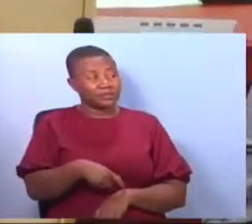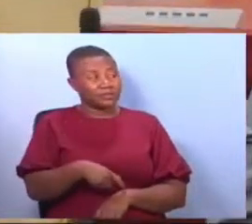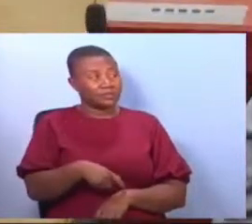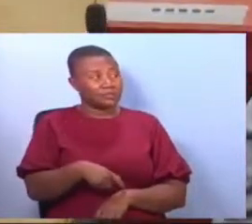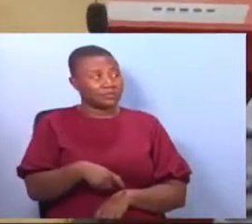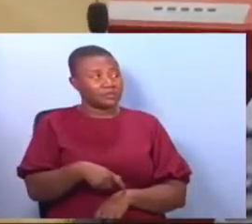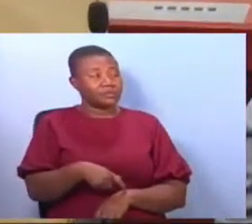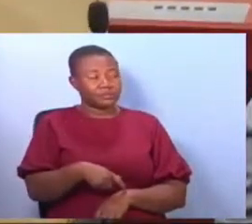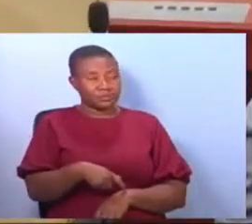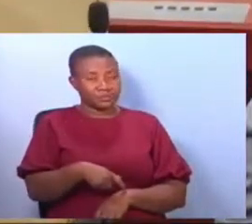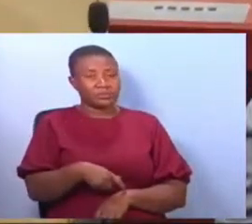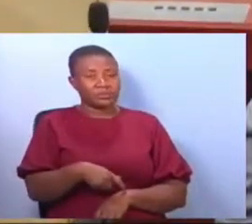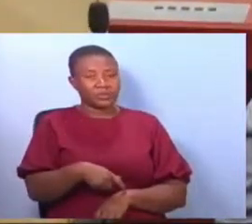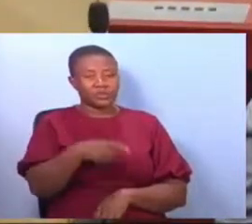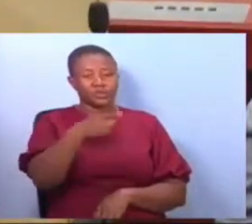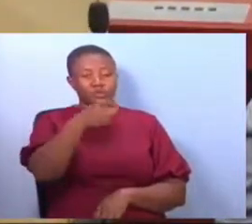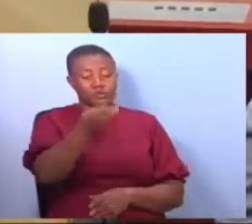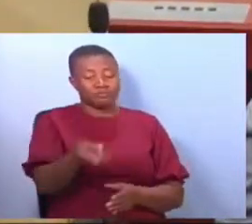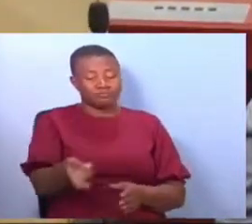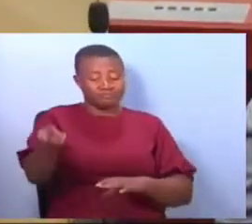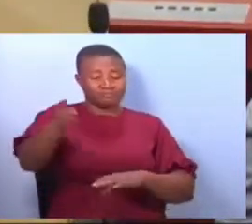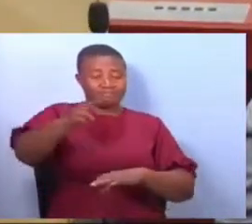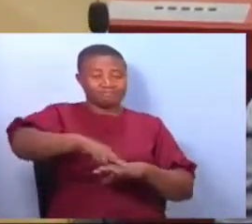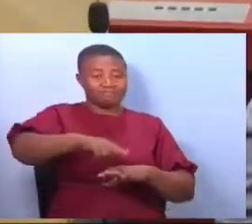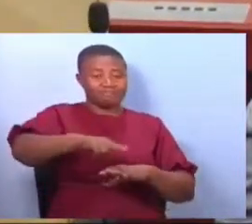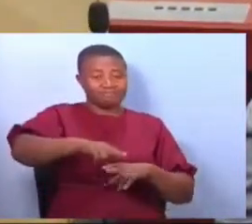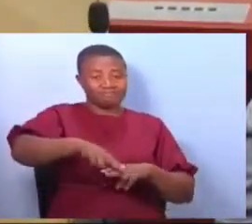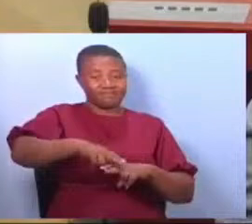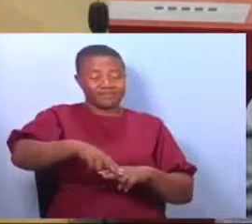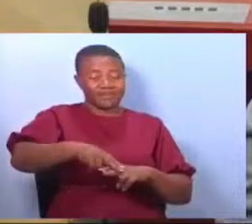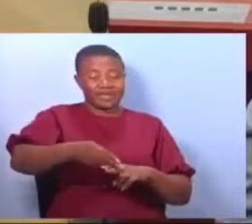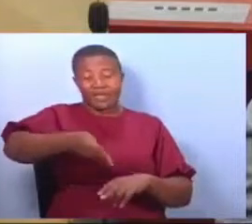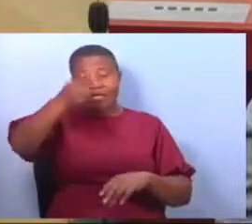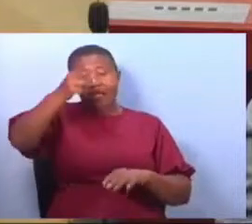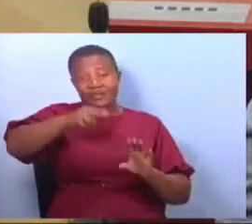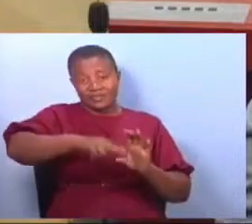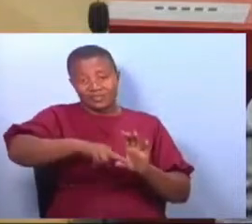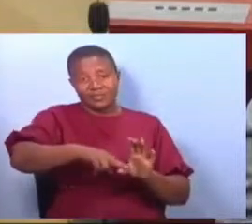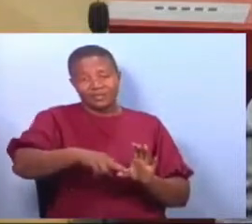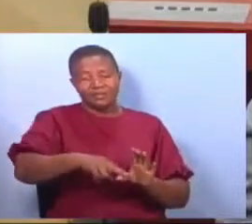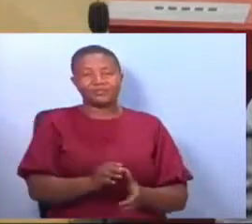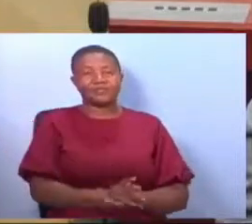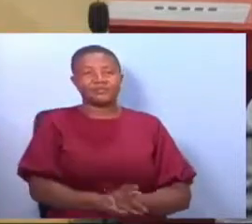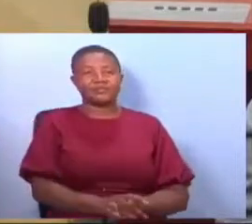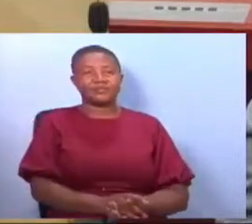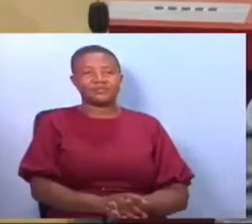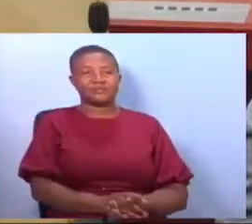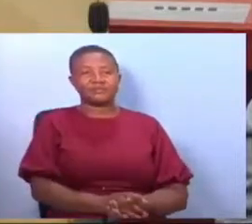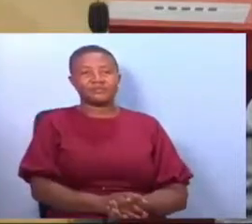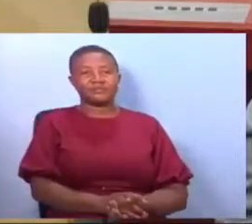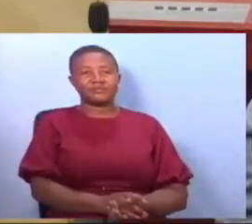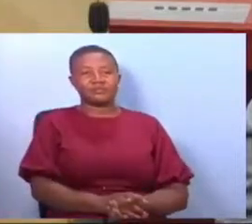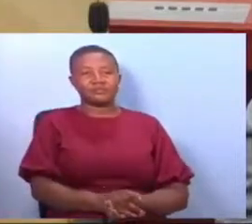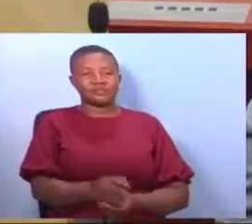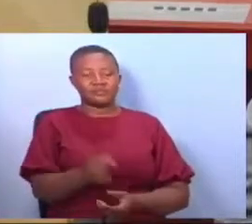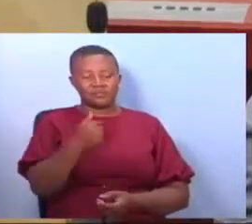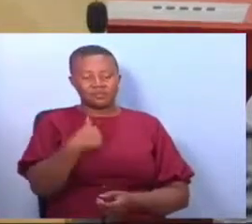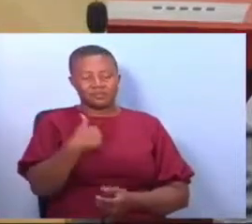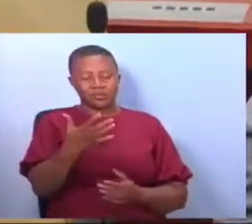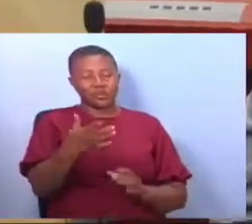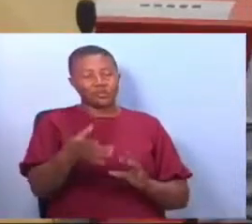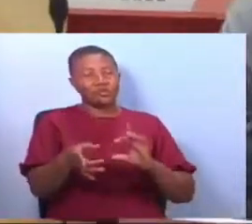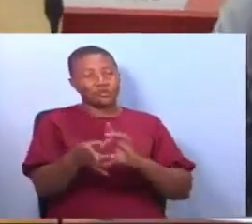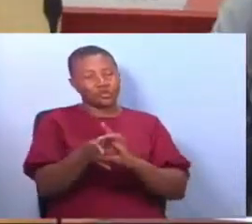high chair to preside over this House, Mr. Speaker, I want to join my